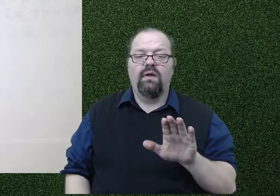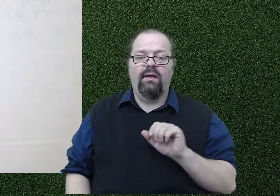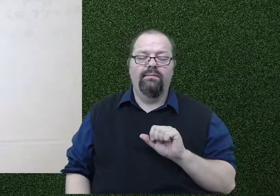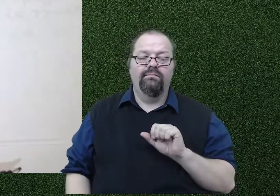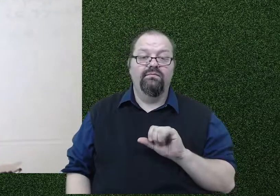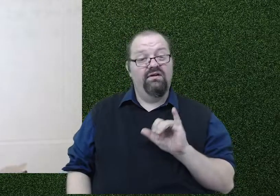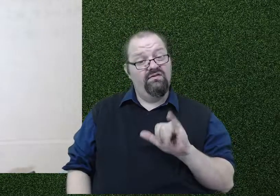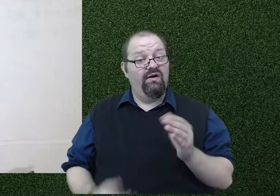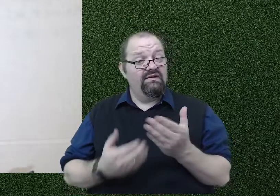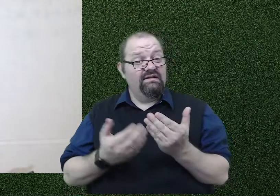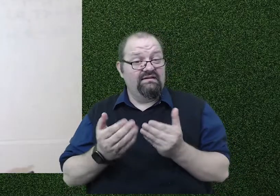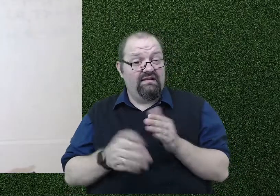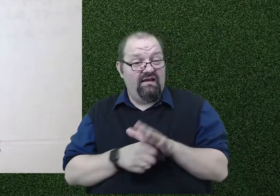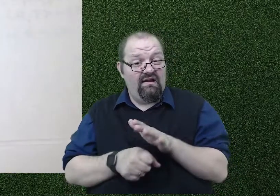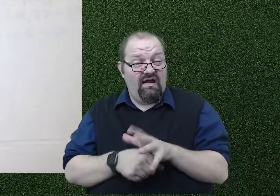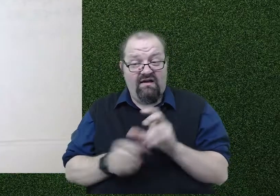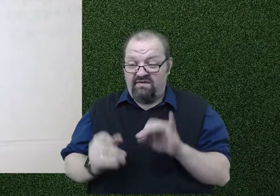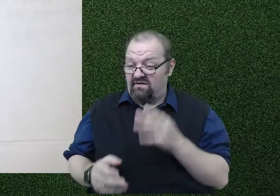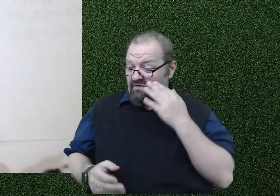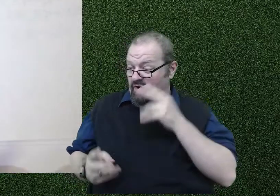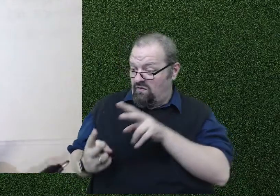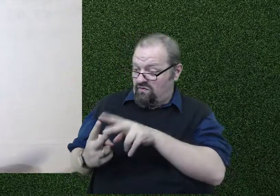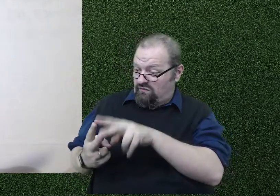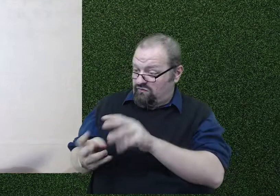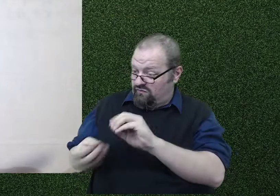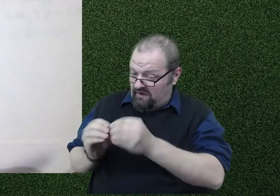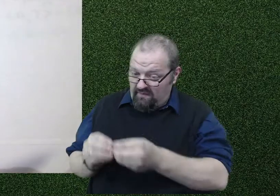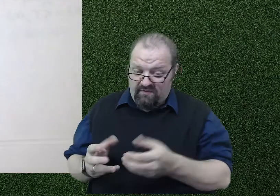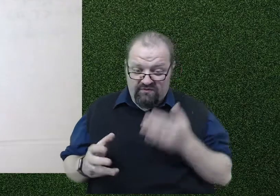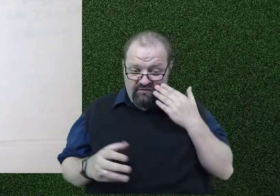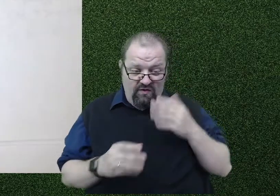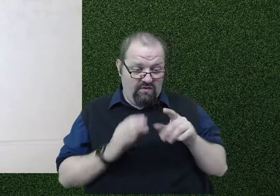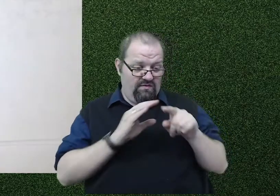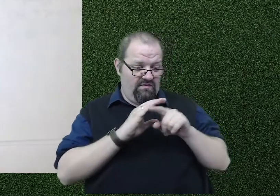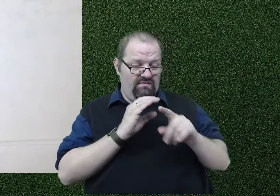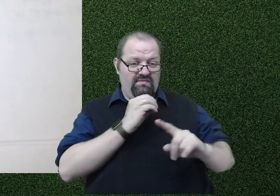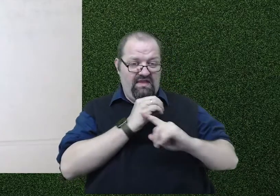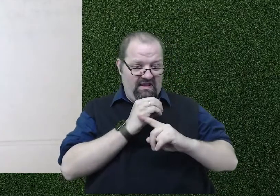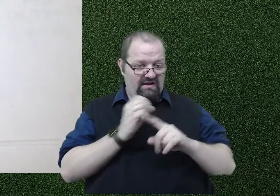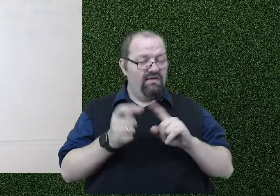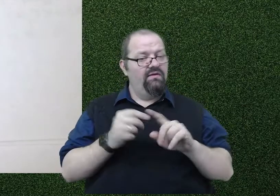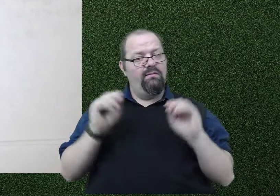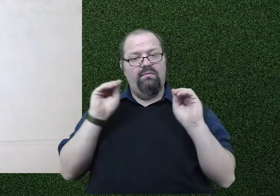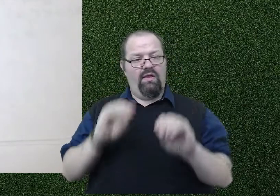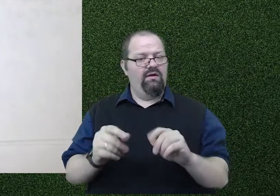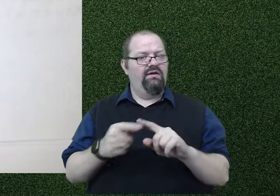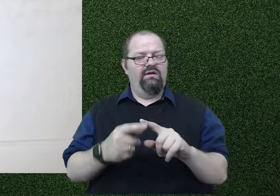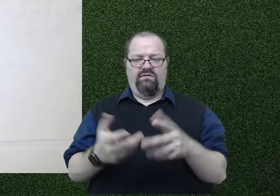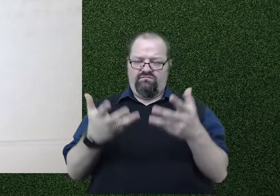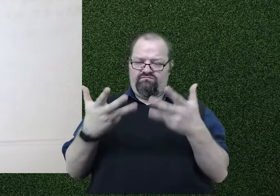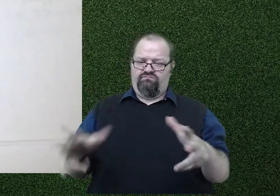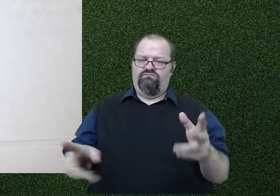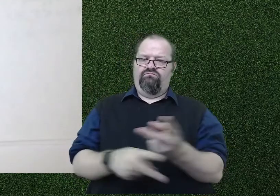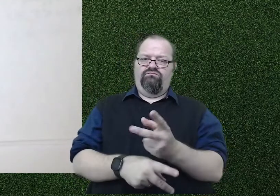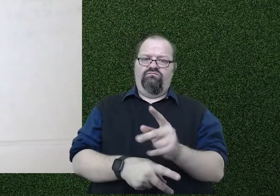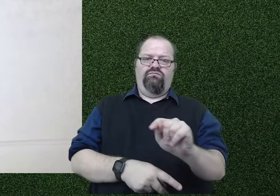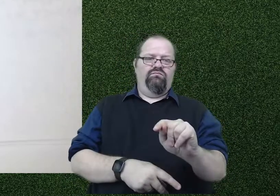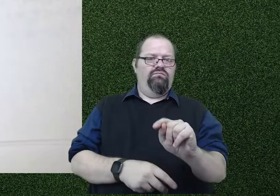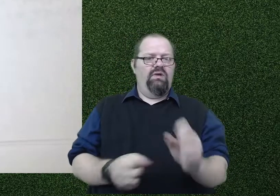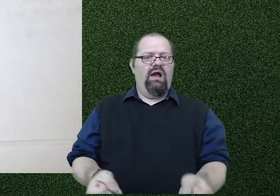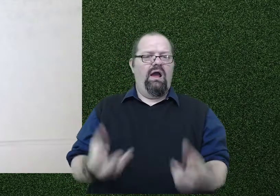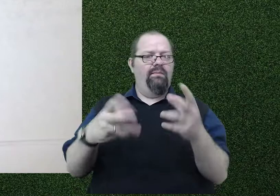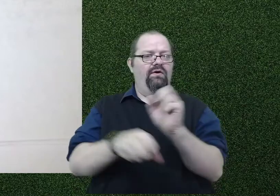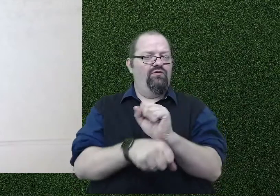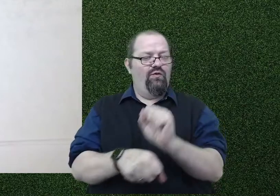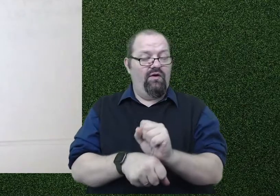That's easy enough. If you know these two numbers, if you know what theta is, you're just going to plug everything in and you're going to get the amount of work done. Say, okay, well, what does that mean,